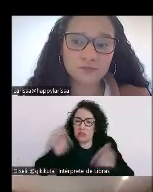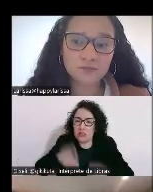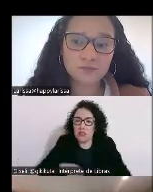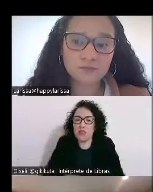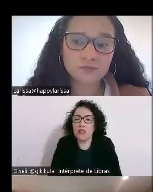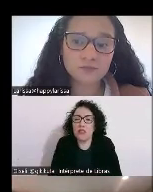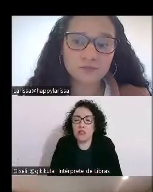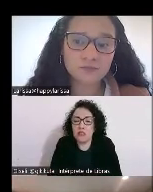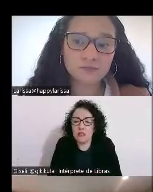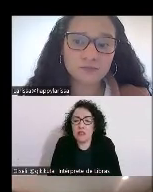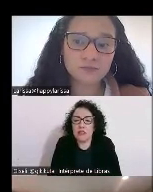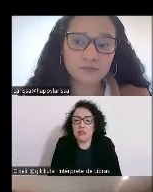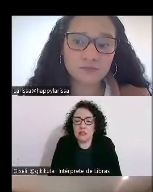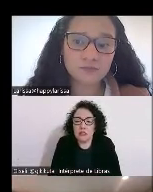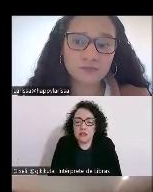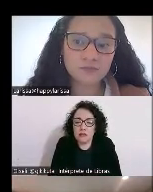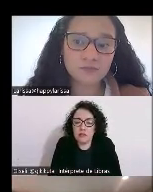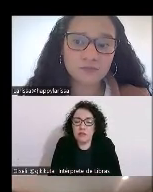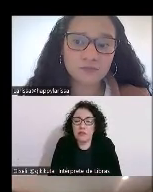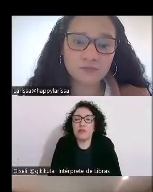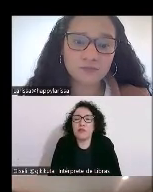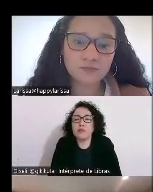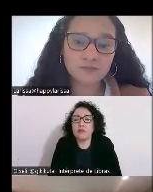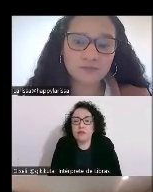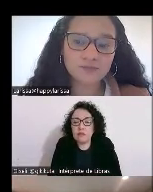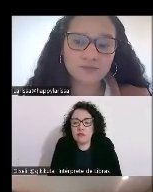The second